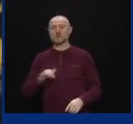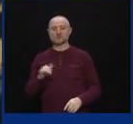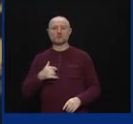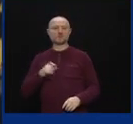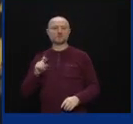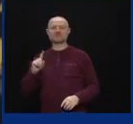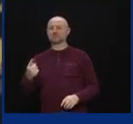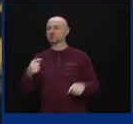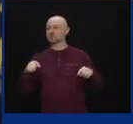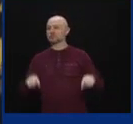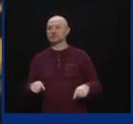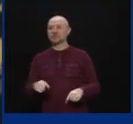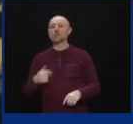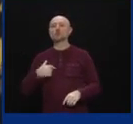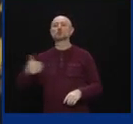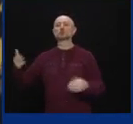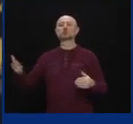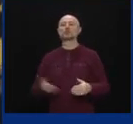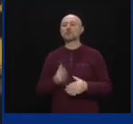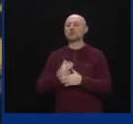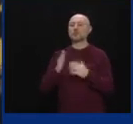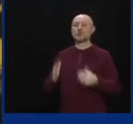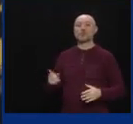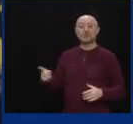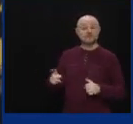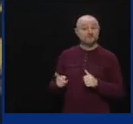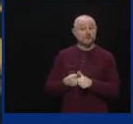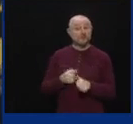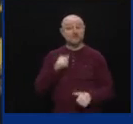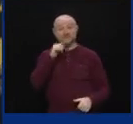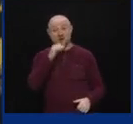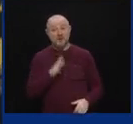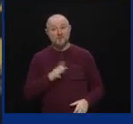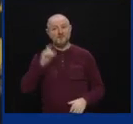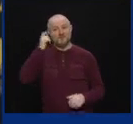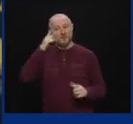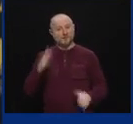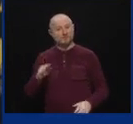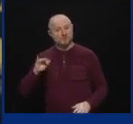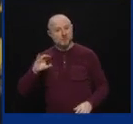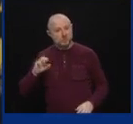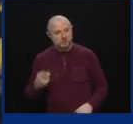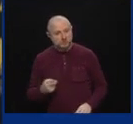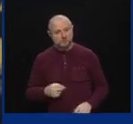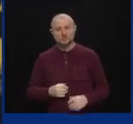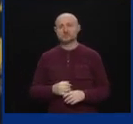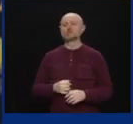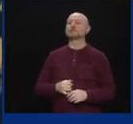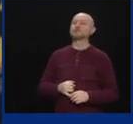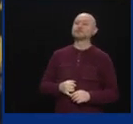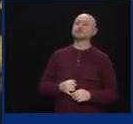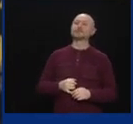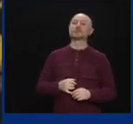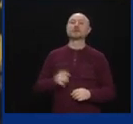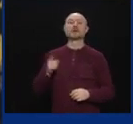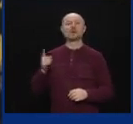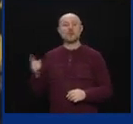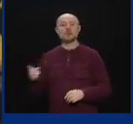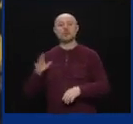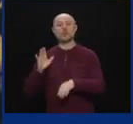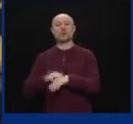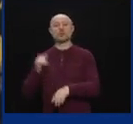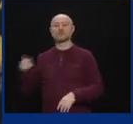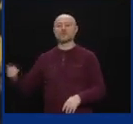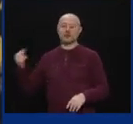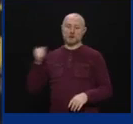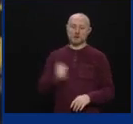great partner, an individual who was the first female governor of Michigan and was called to lead during an extraordinary time when